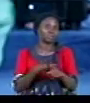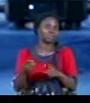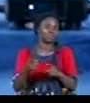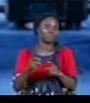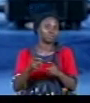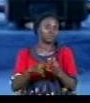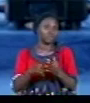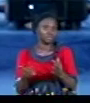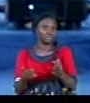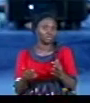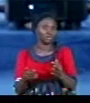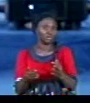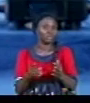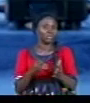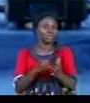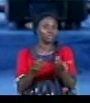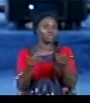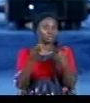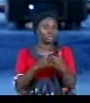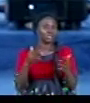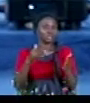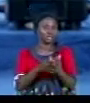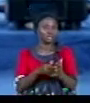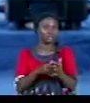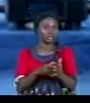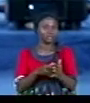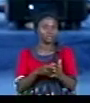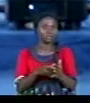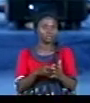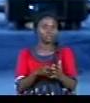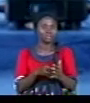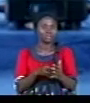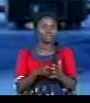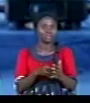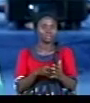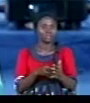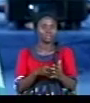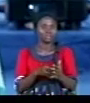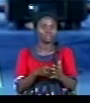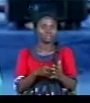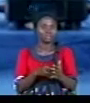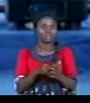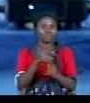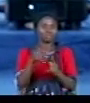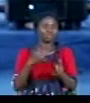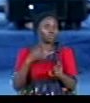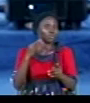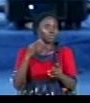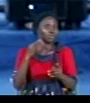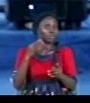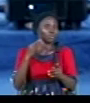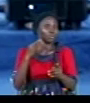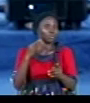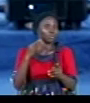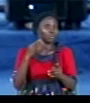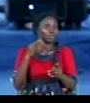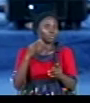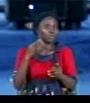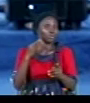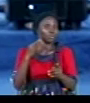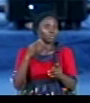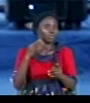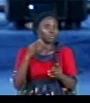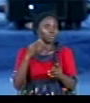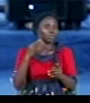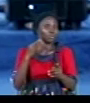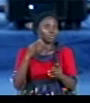it came again because I started wearing my shoes. So when we heard that Pastor, our daddy in the Lord, was coming to Port